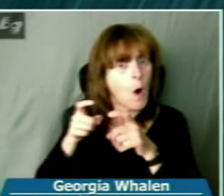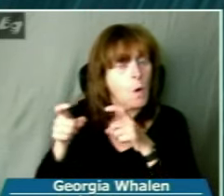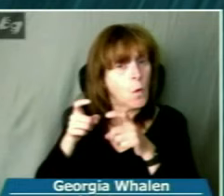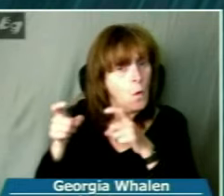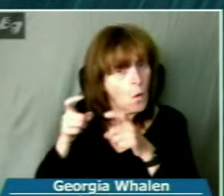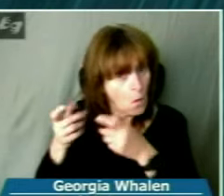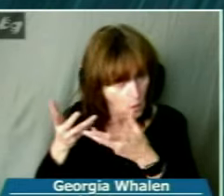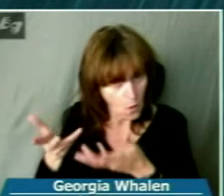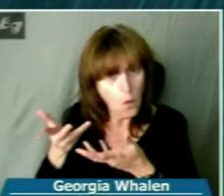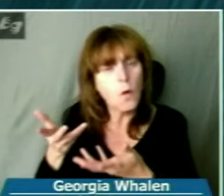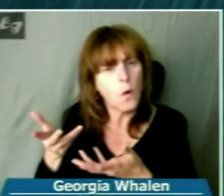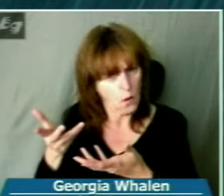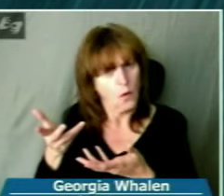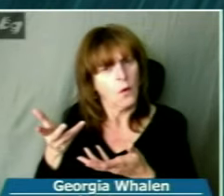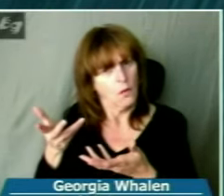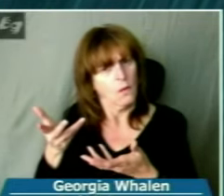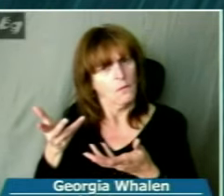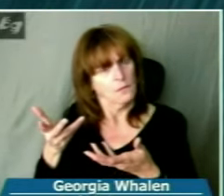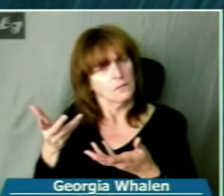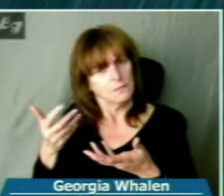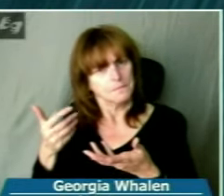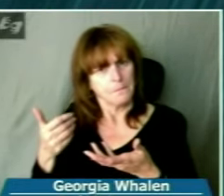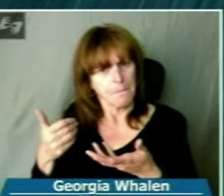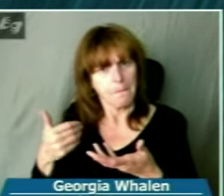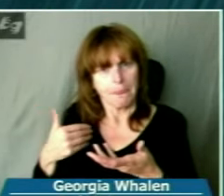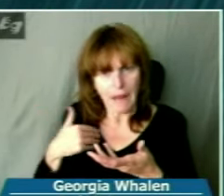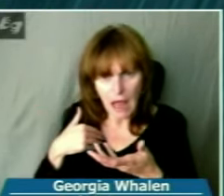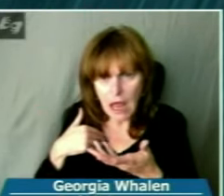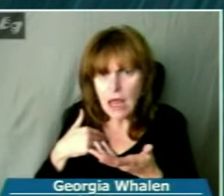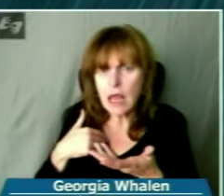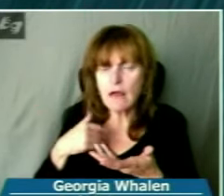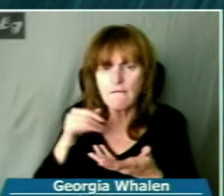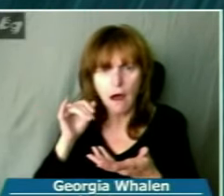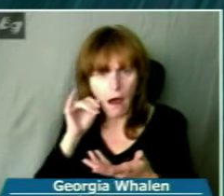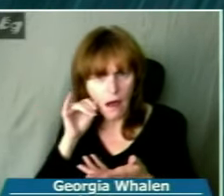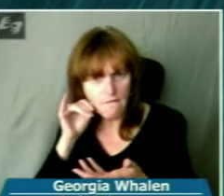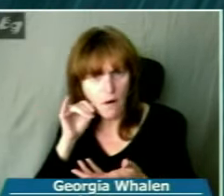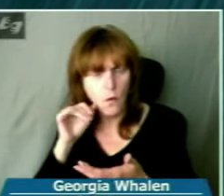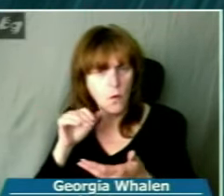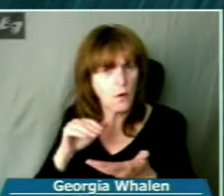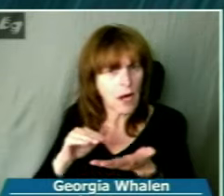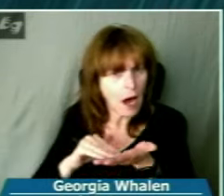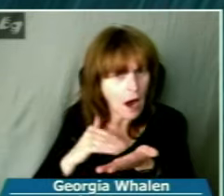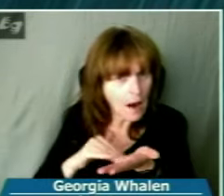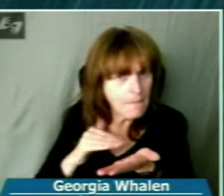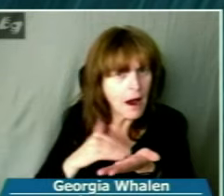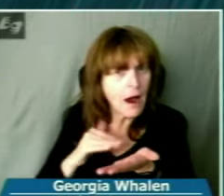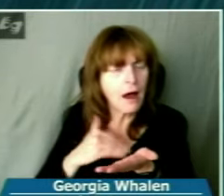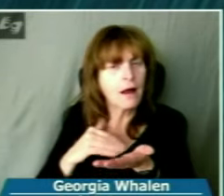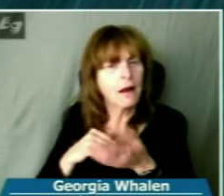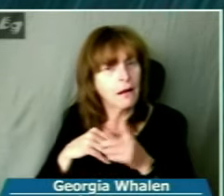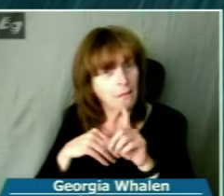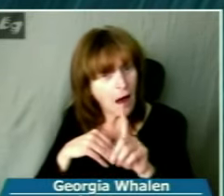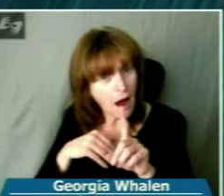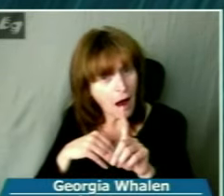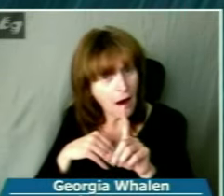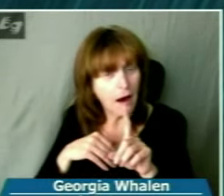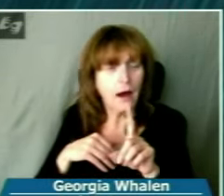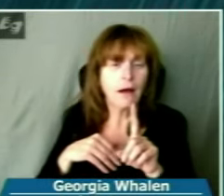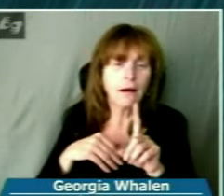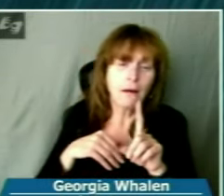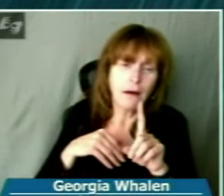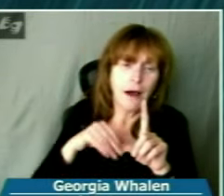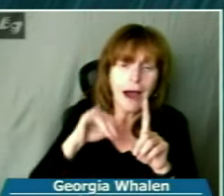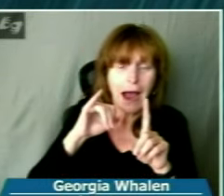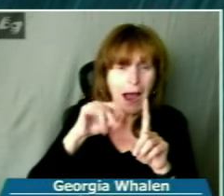and an iPod, but I'm realizing that IPAC is the new thing that I have to think about all the time. Infection prevention and control. And